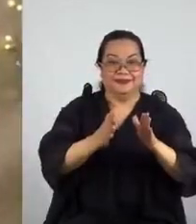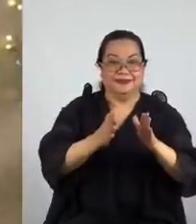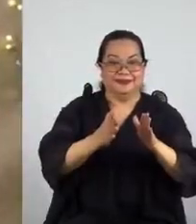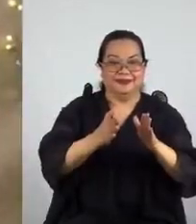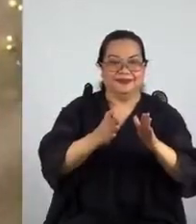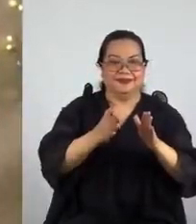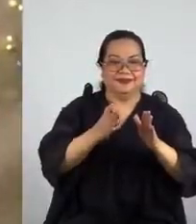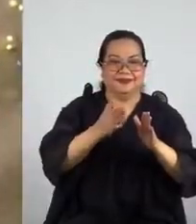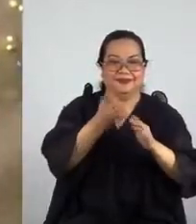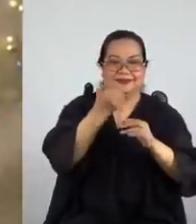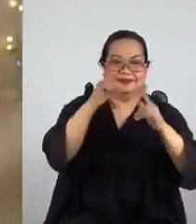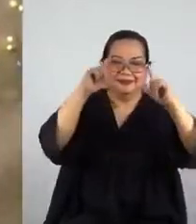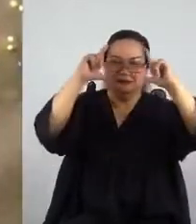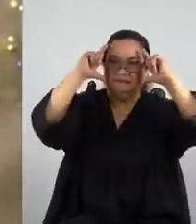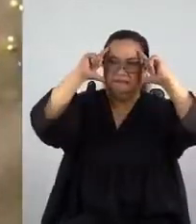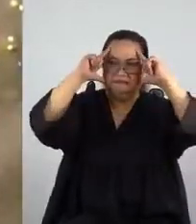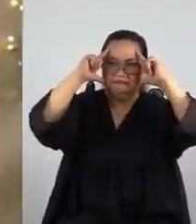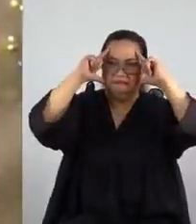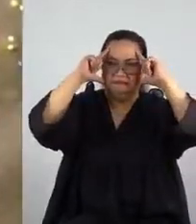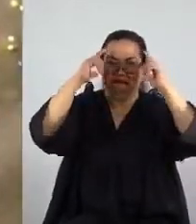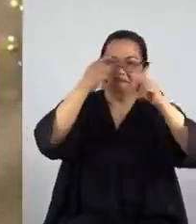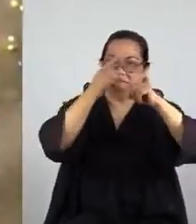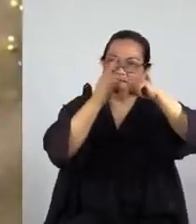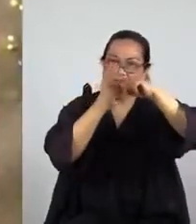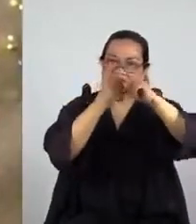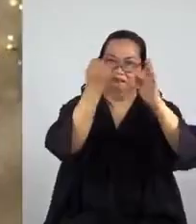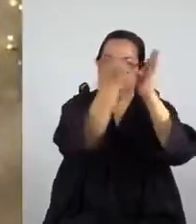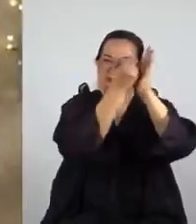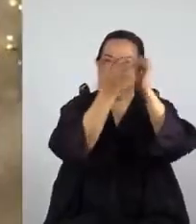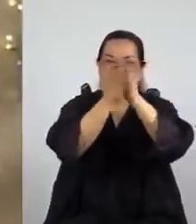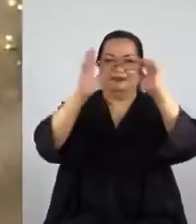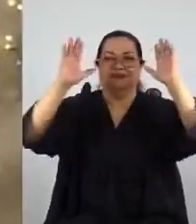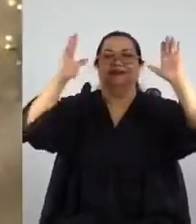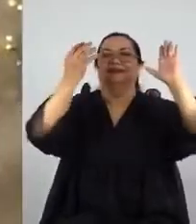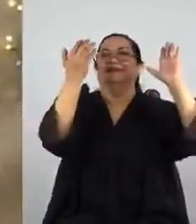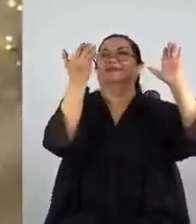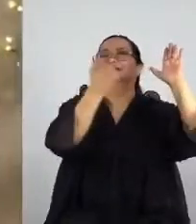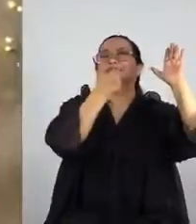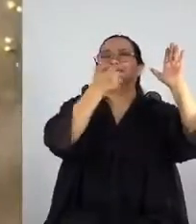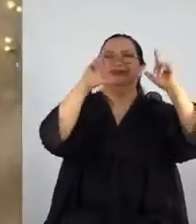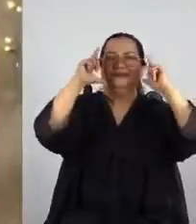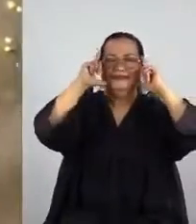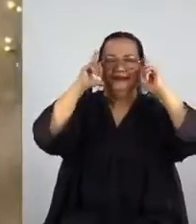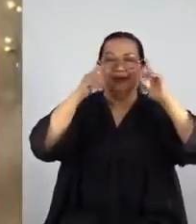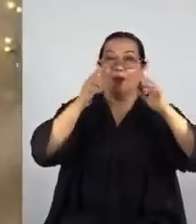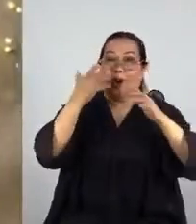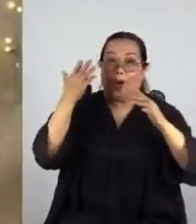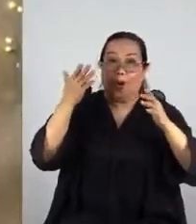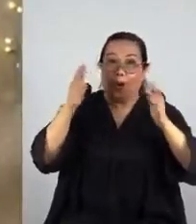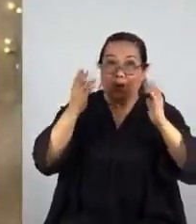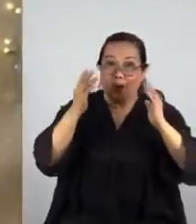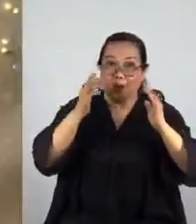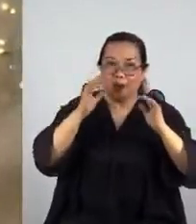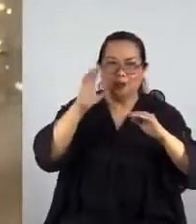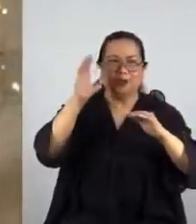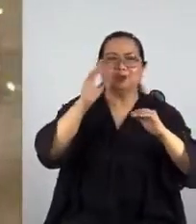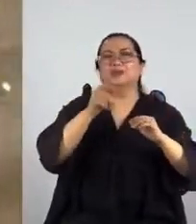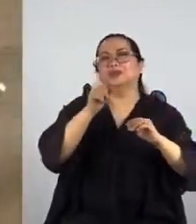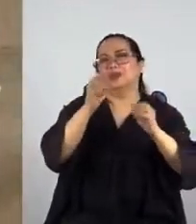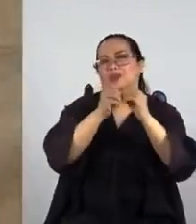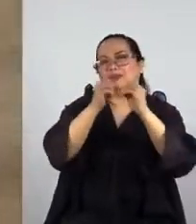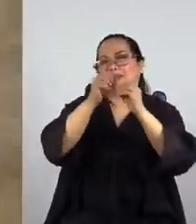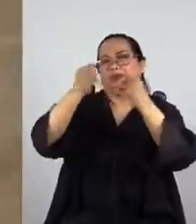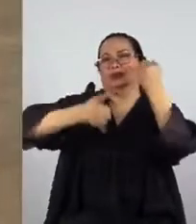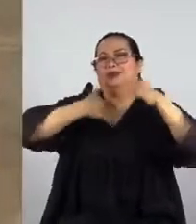He counted the shame of the cross as nothing compared to the joy that awaits him. Friends,